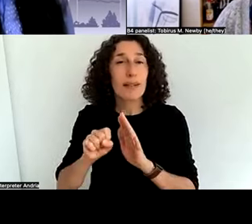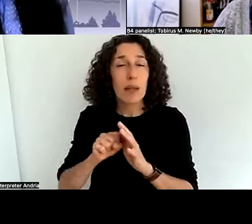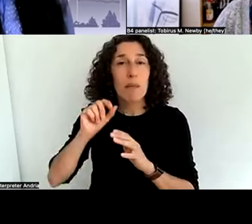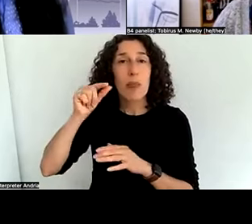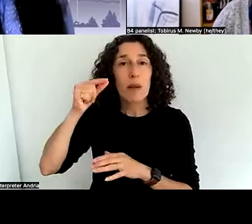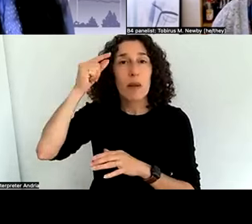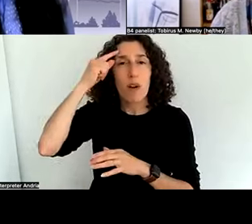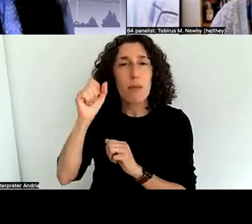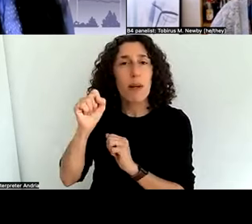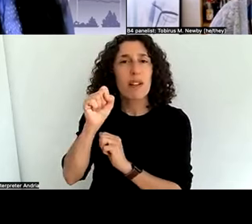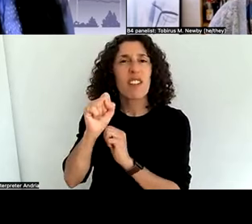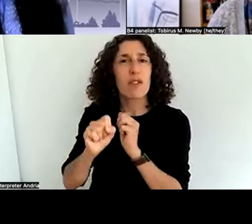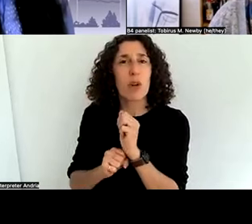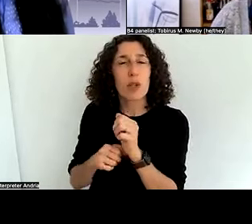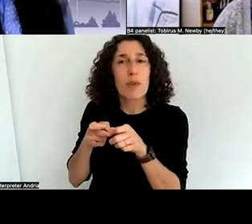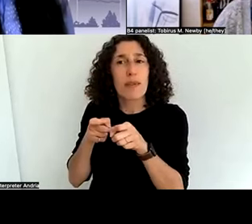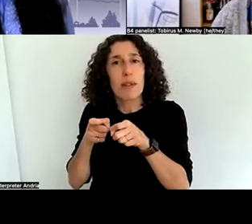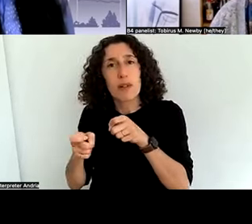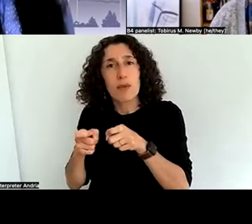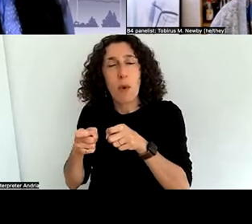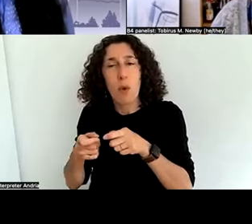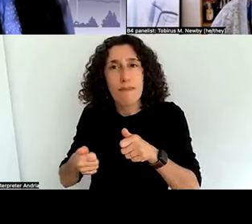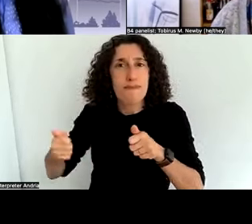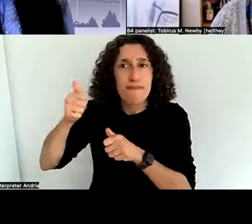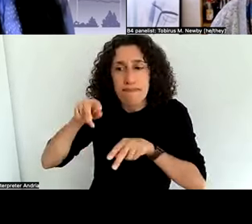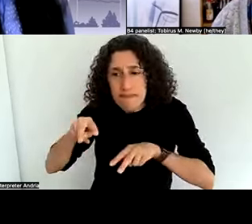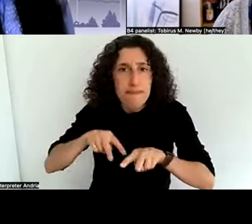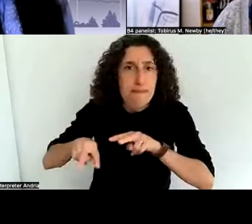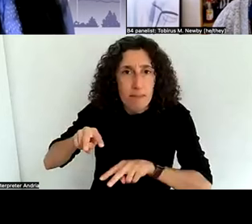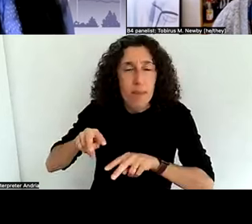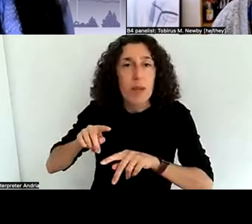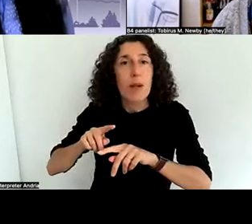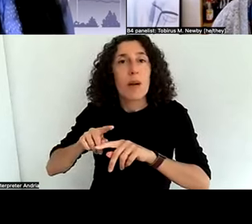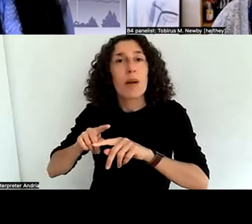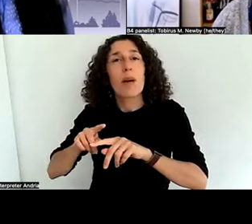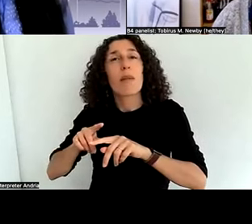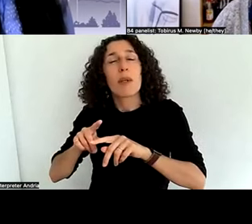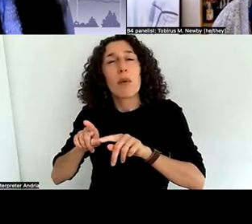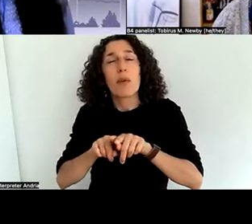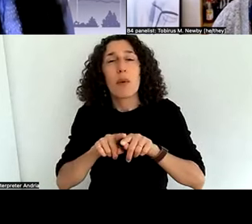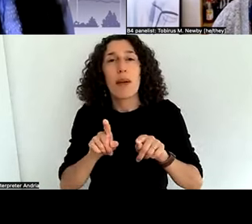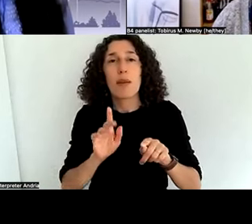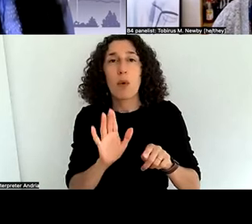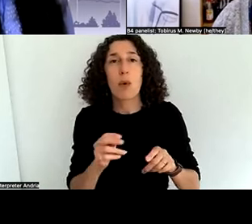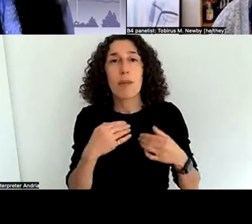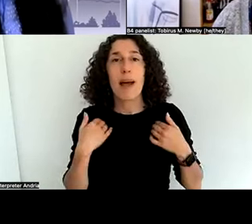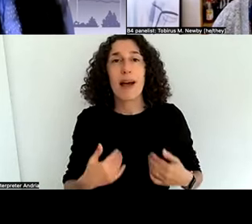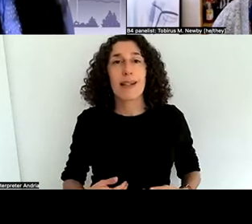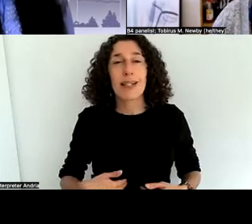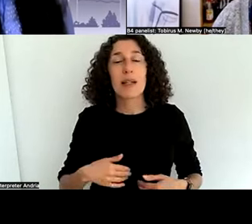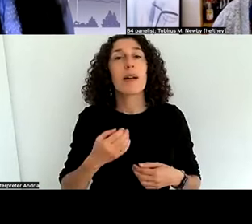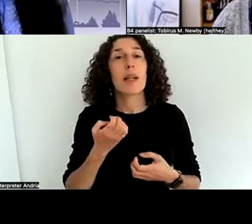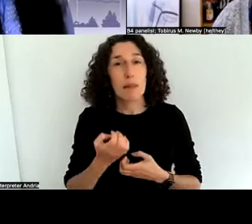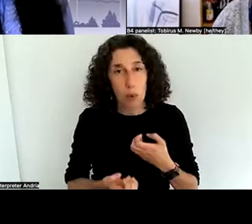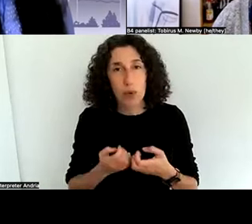of bodily safety and then ultimately connected emotional, mental, spiritual safety. When